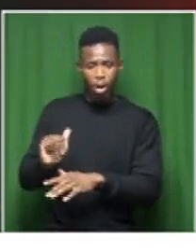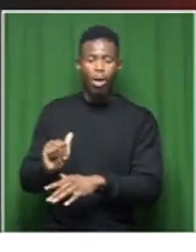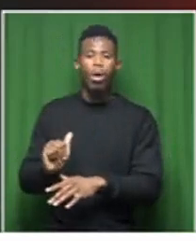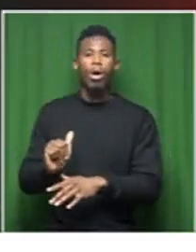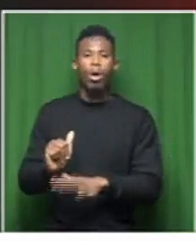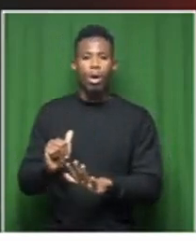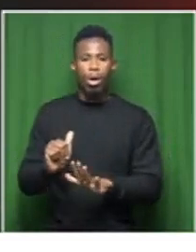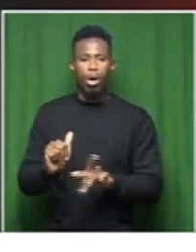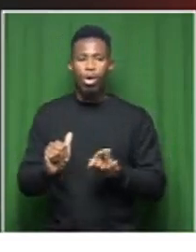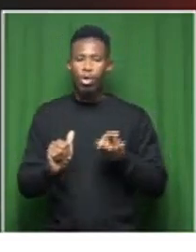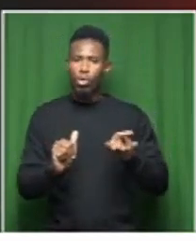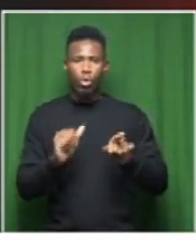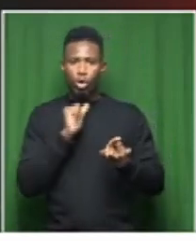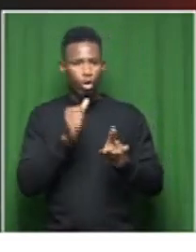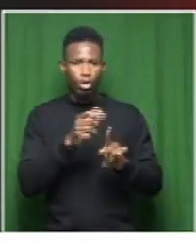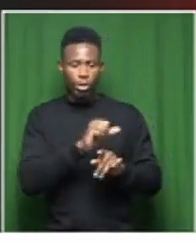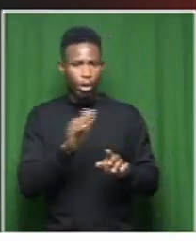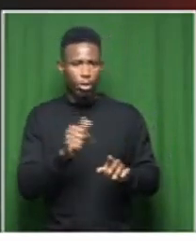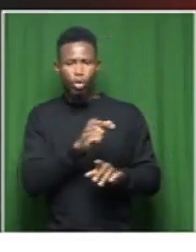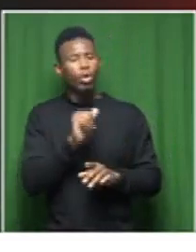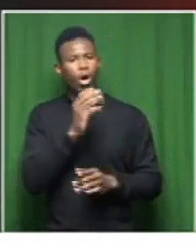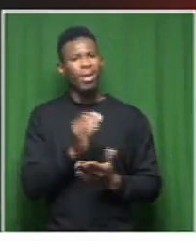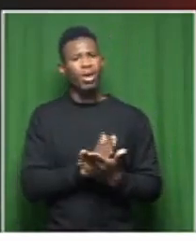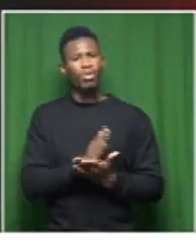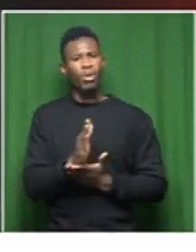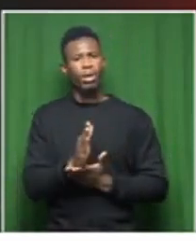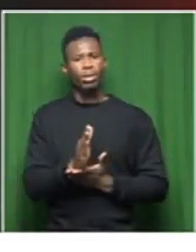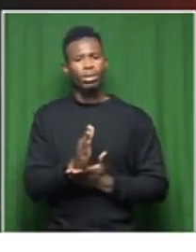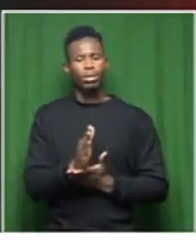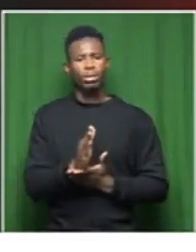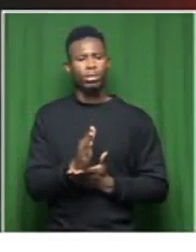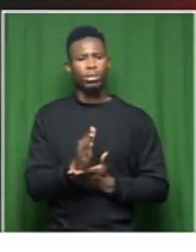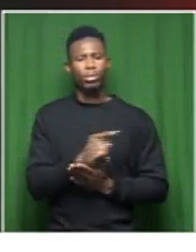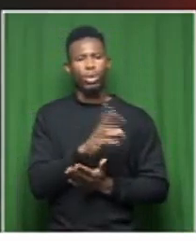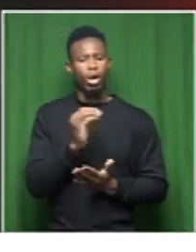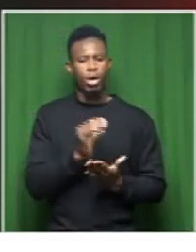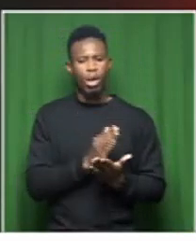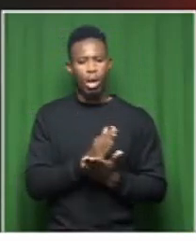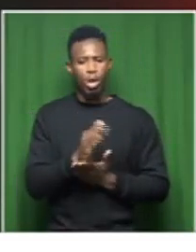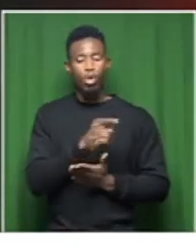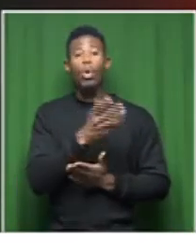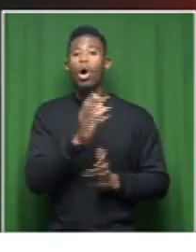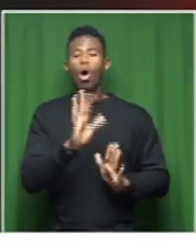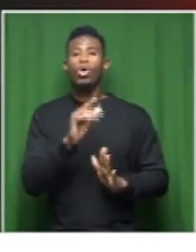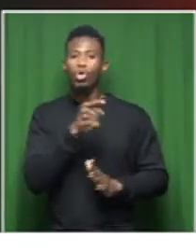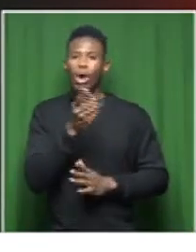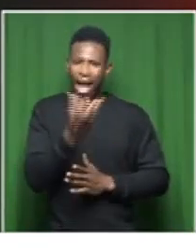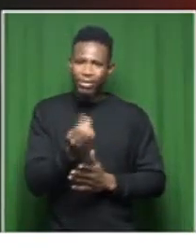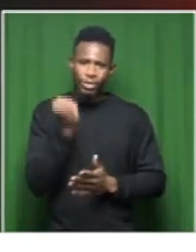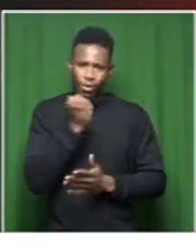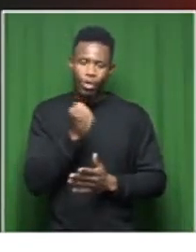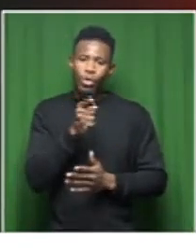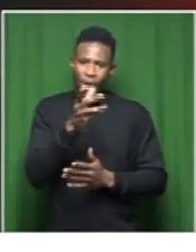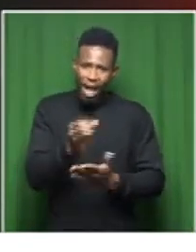and you don't come from South Africa, you don't have a right. You do. I mean, then have a right. And I want